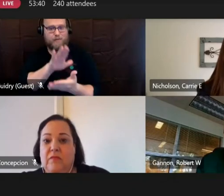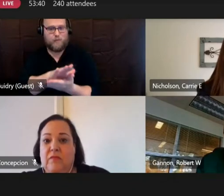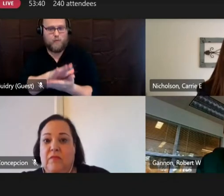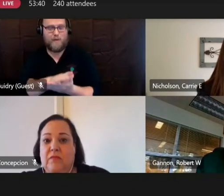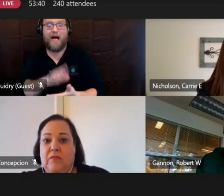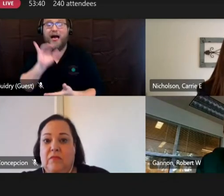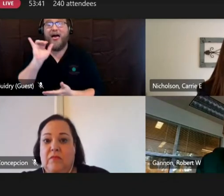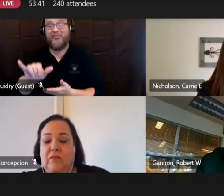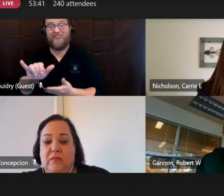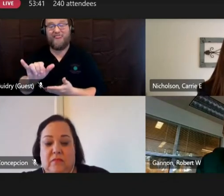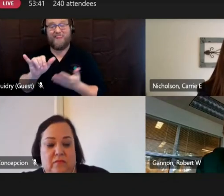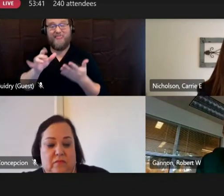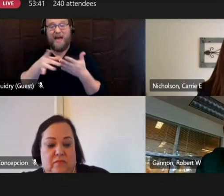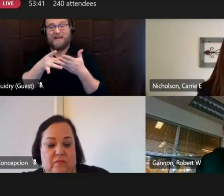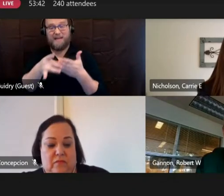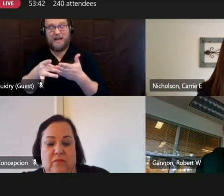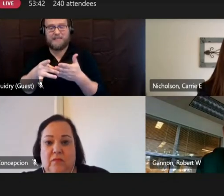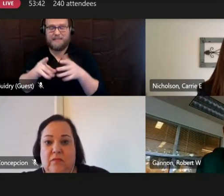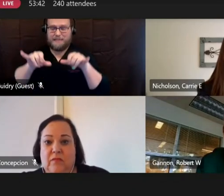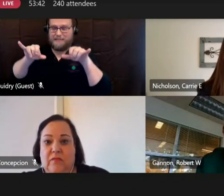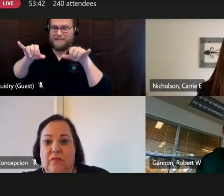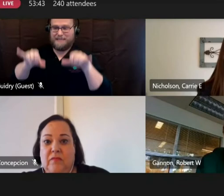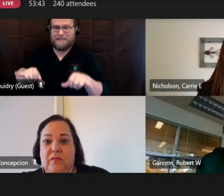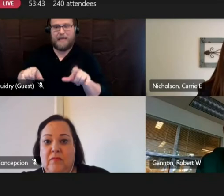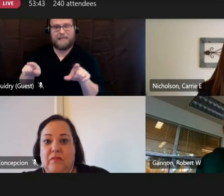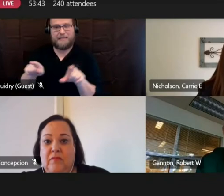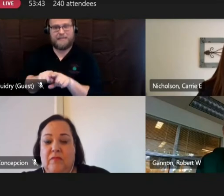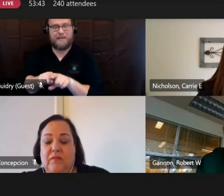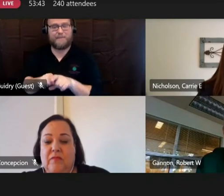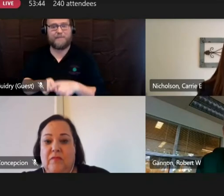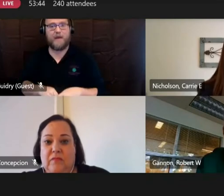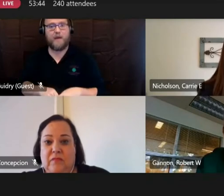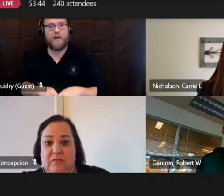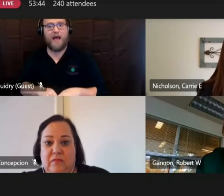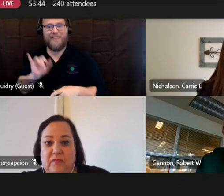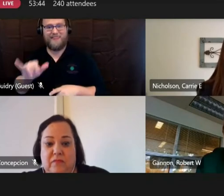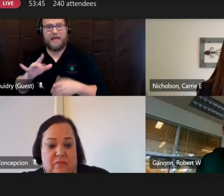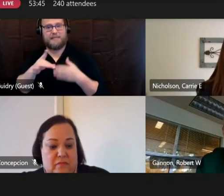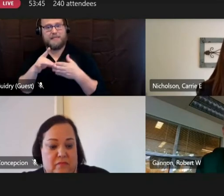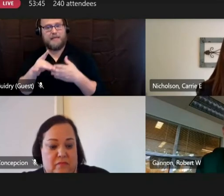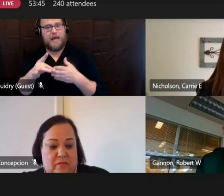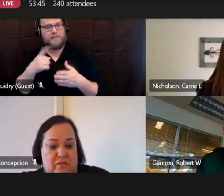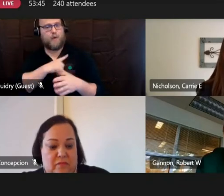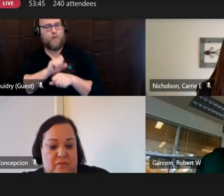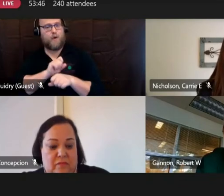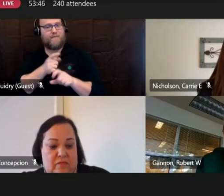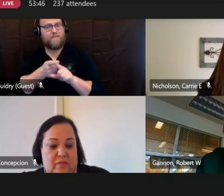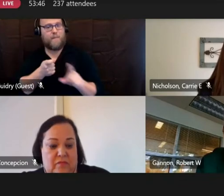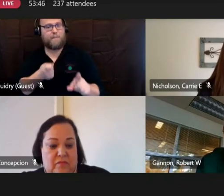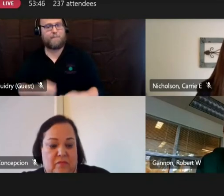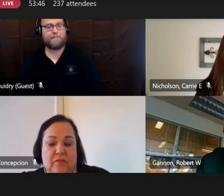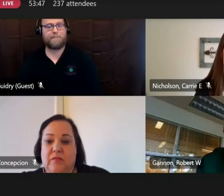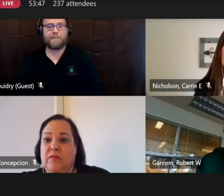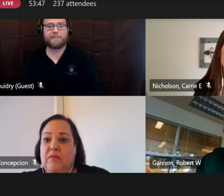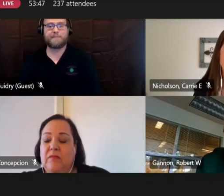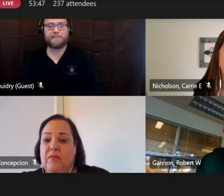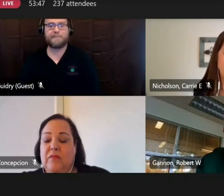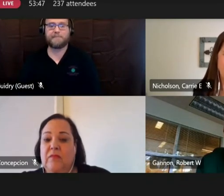and stay tuned. But for now, that is the guidance that we're working from. Great, thank you.